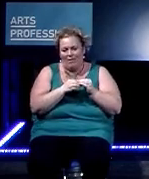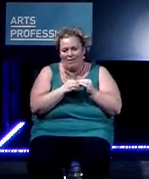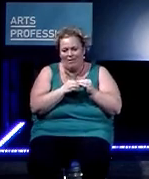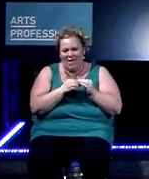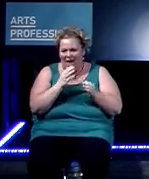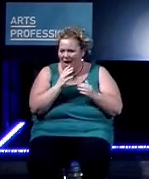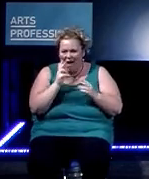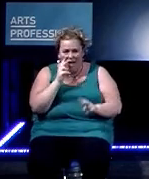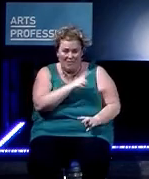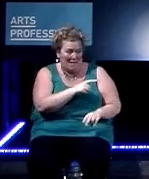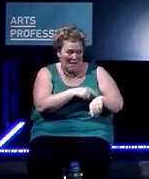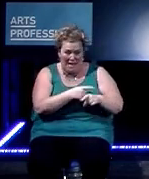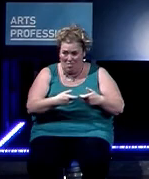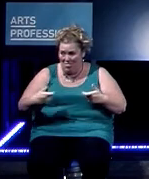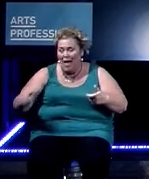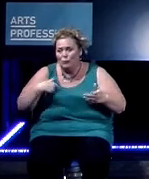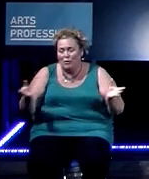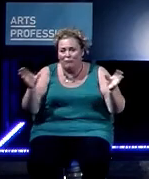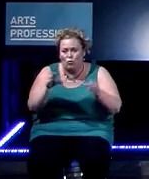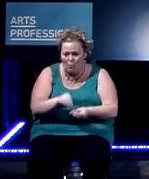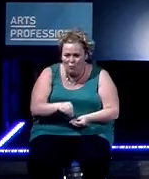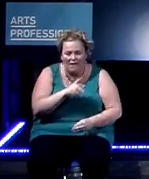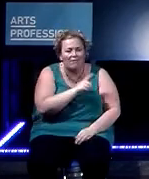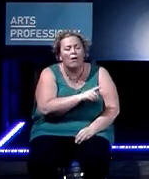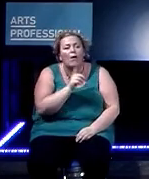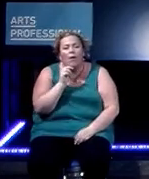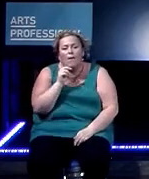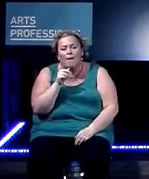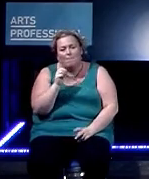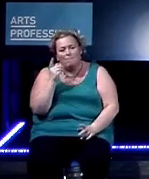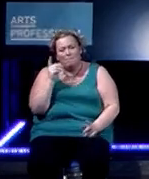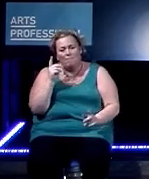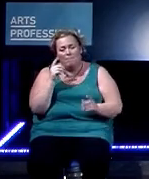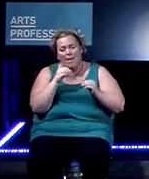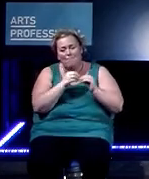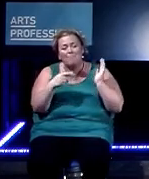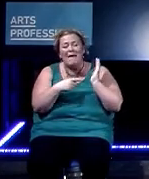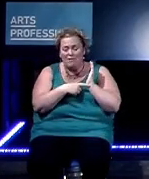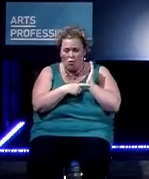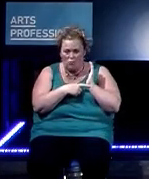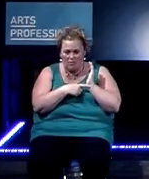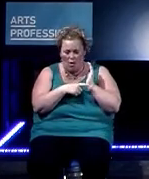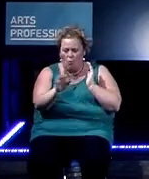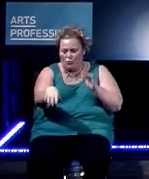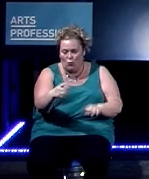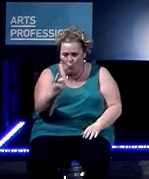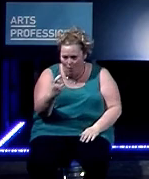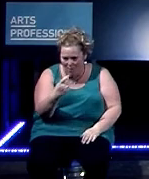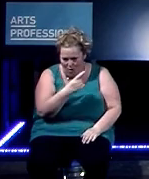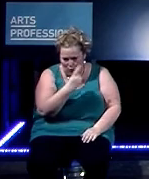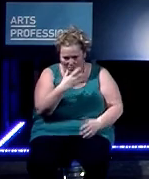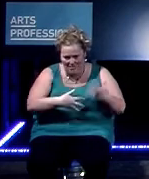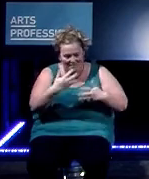I'm way over time, so I'm gonna wrap it up. But the big point of what we're trying to do at BitTorrent, this is one more really good stat.